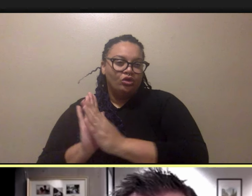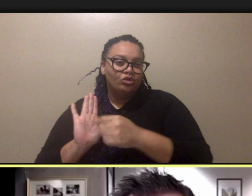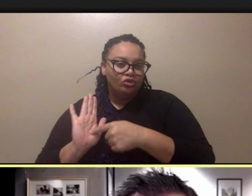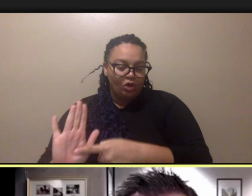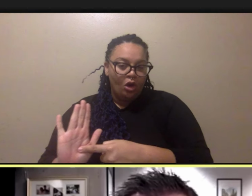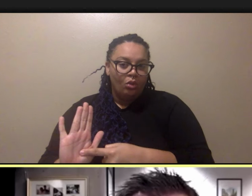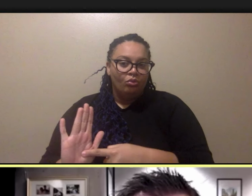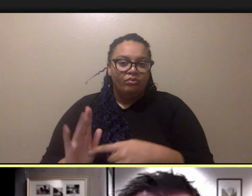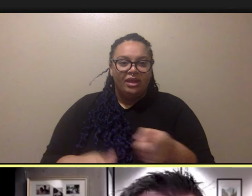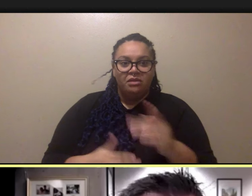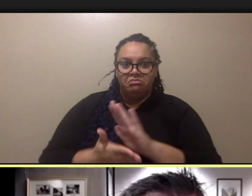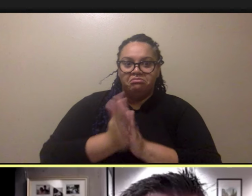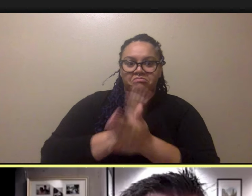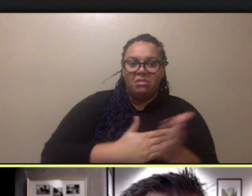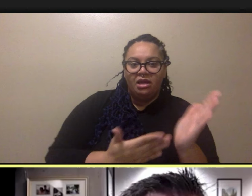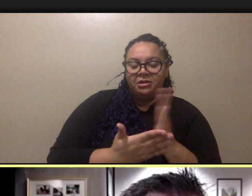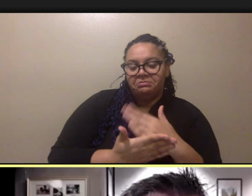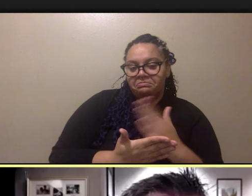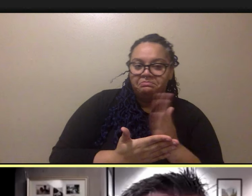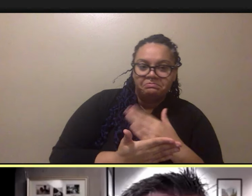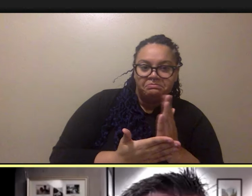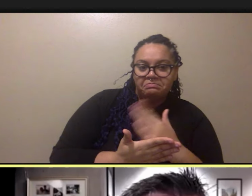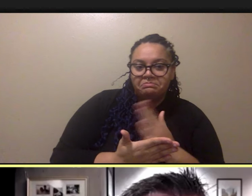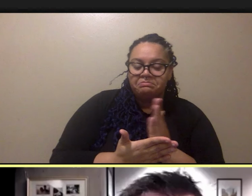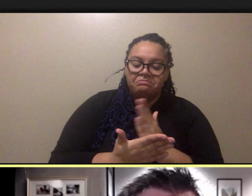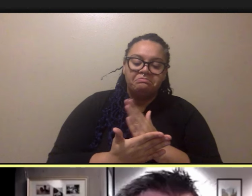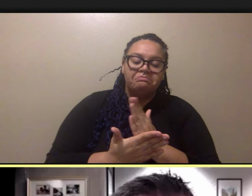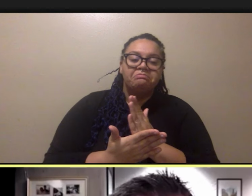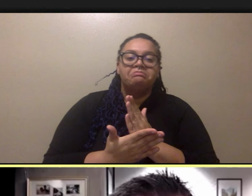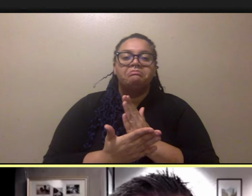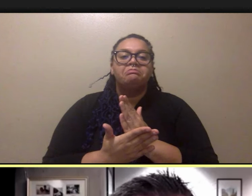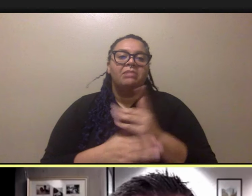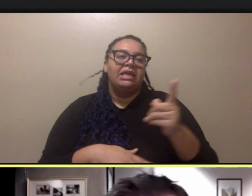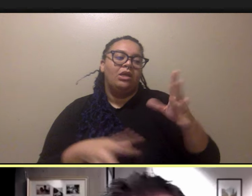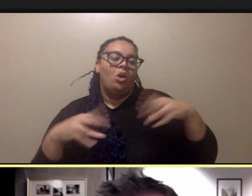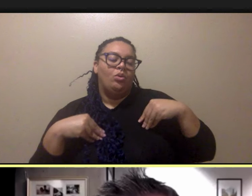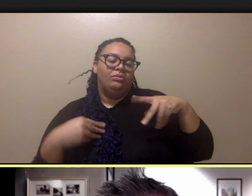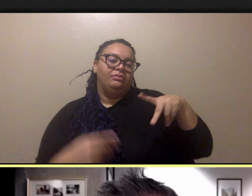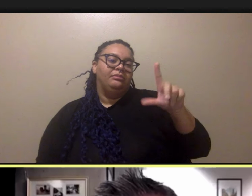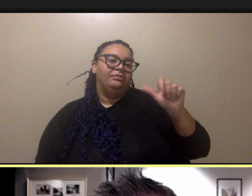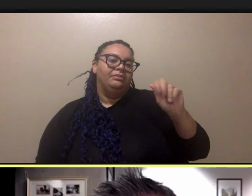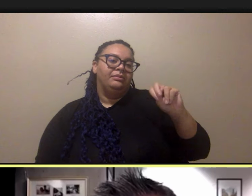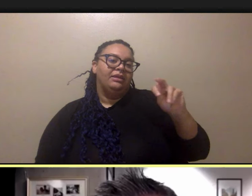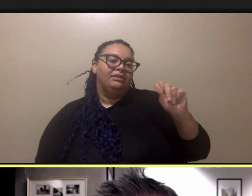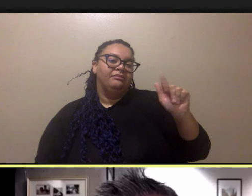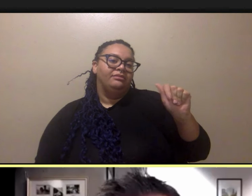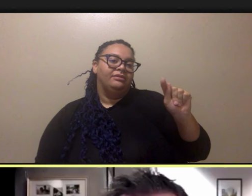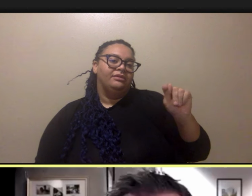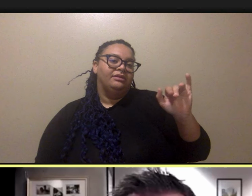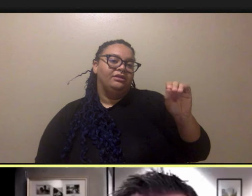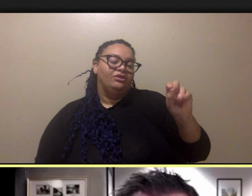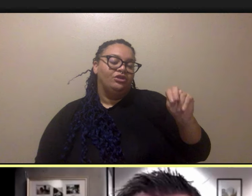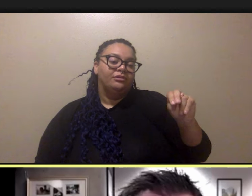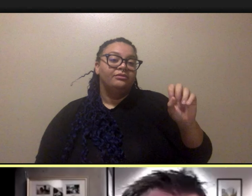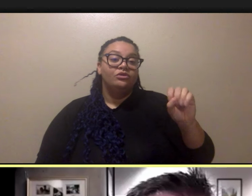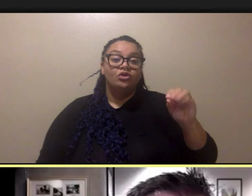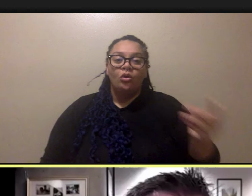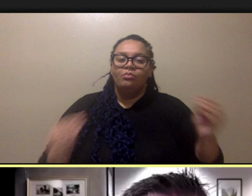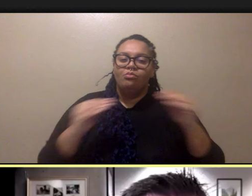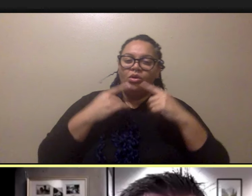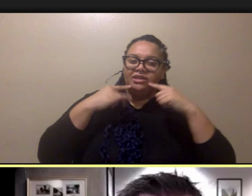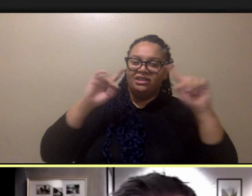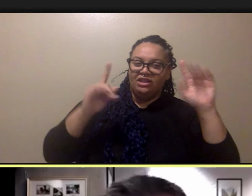the medium-sized plantation owners. So definitely on the more successful